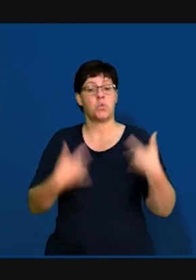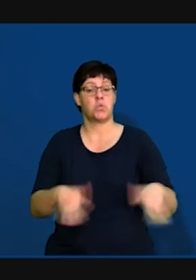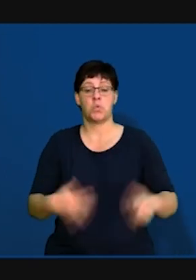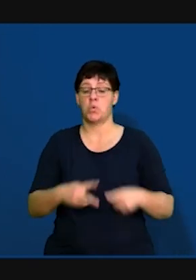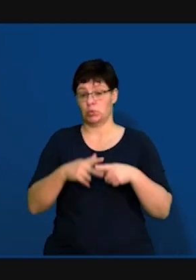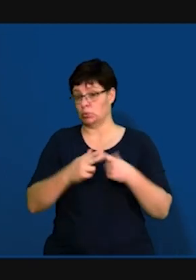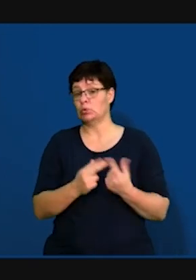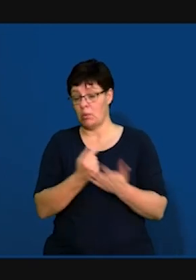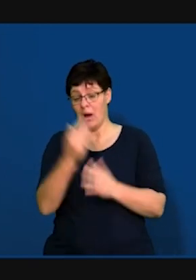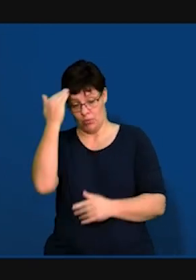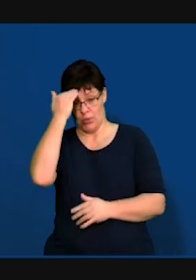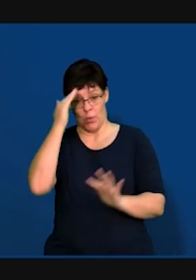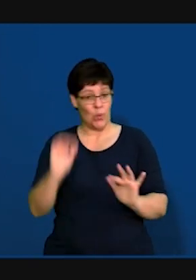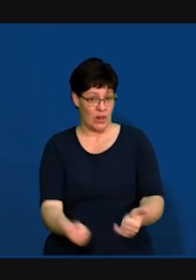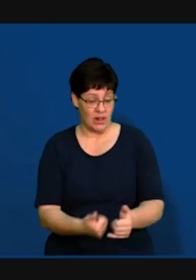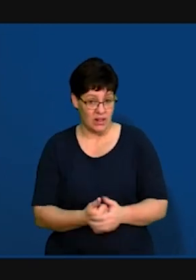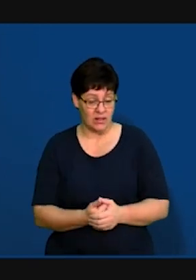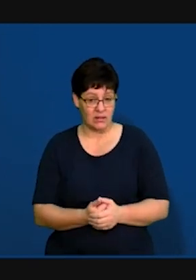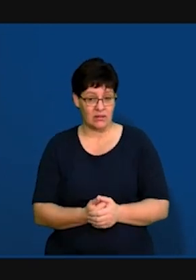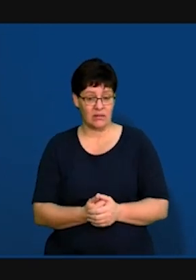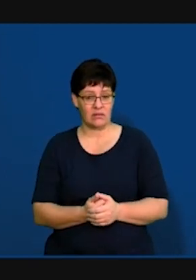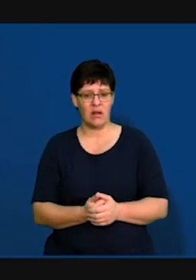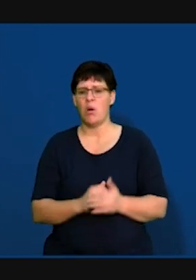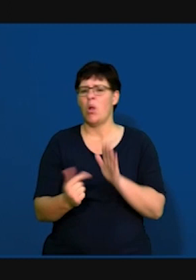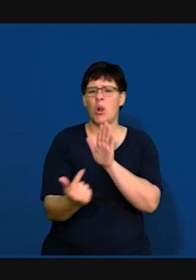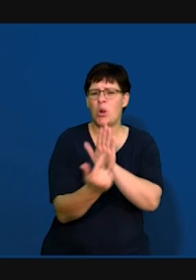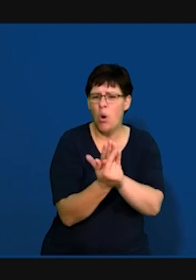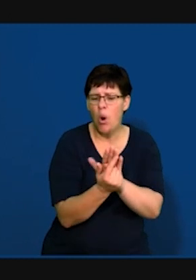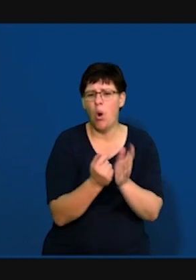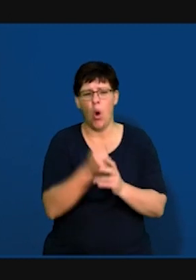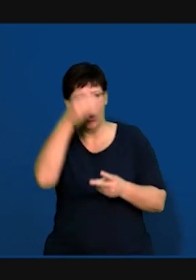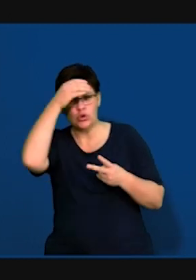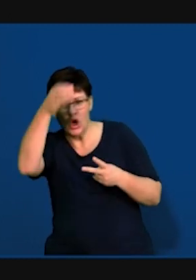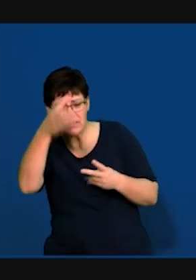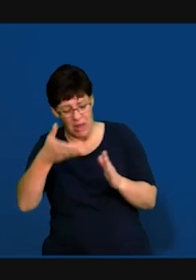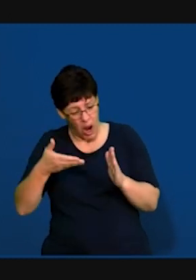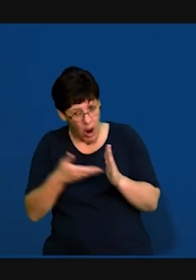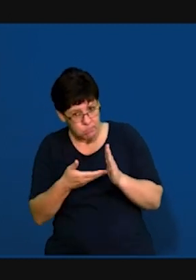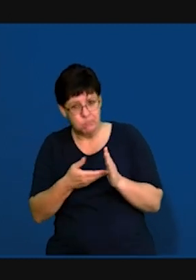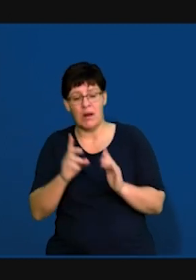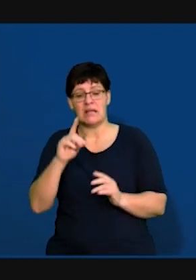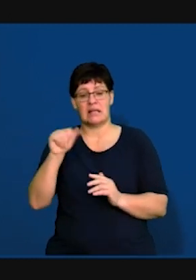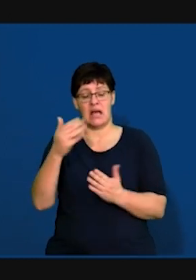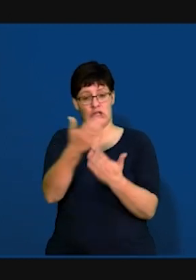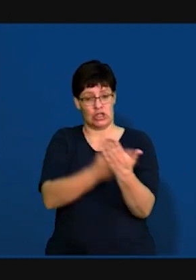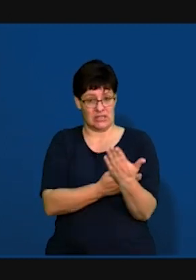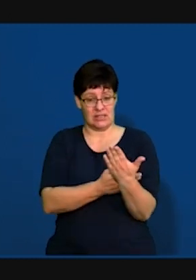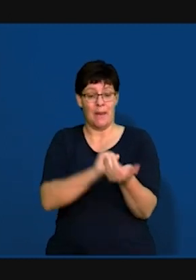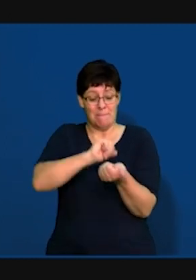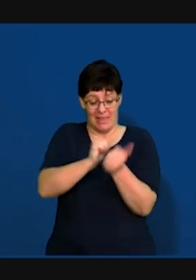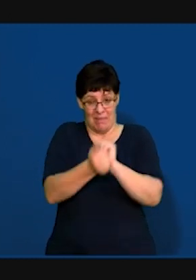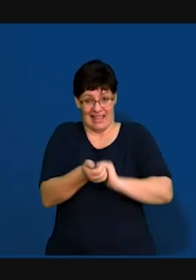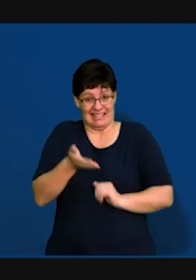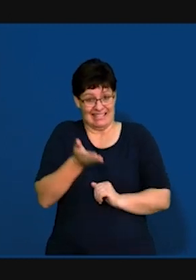to familiarize yourselves with. Most of the laws, concepts are captured in the data sheet, mathematically that is.